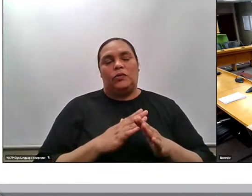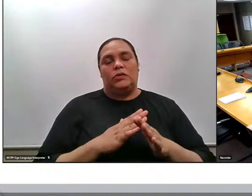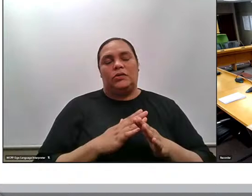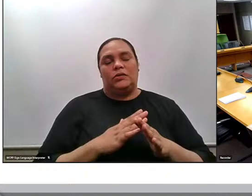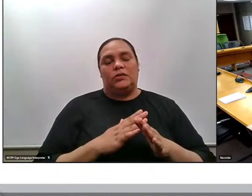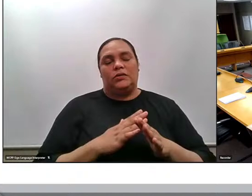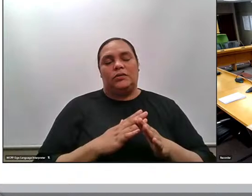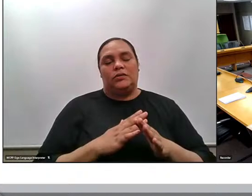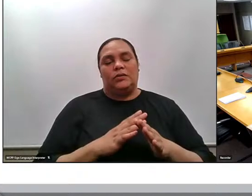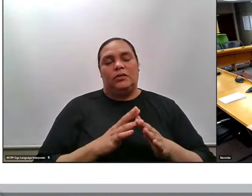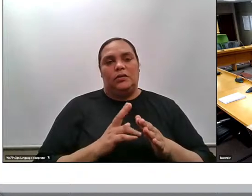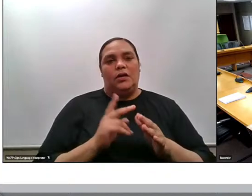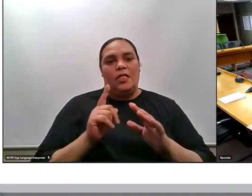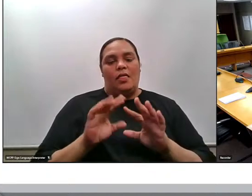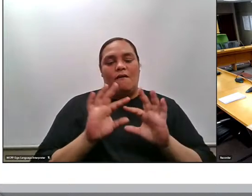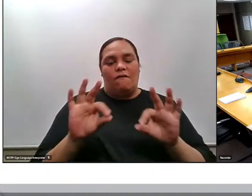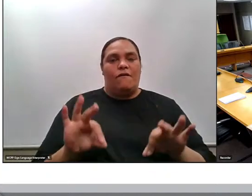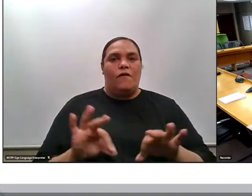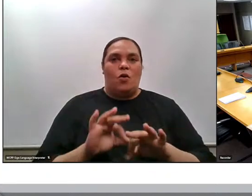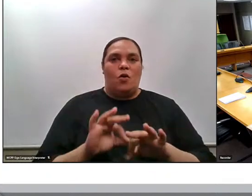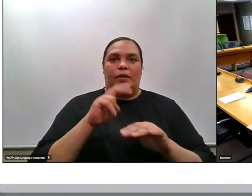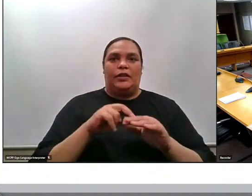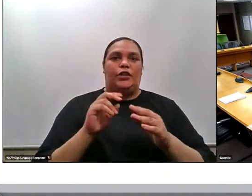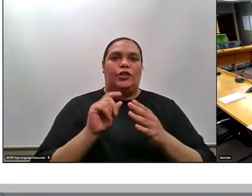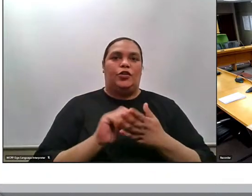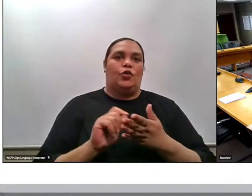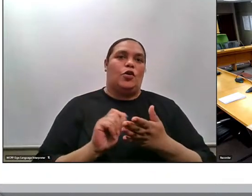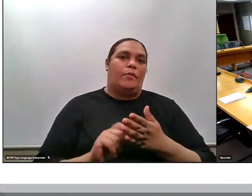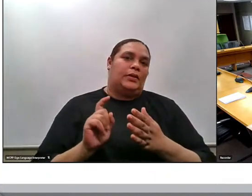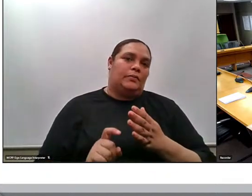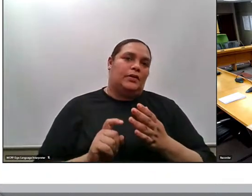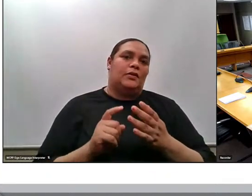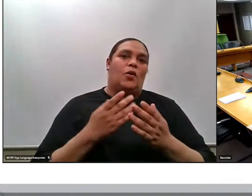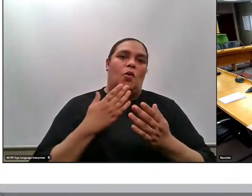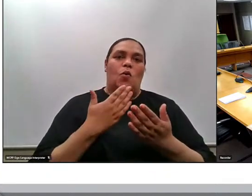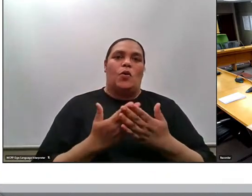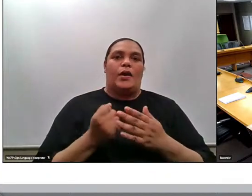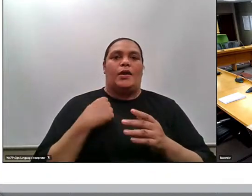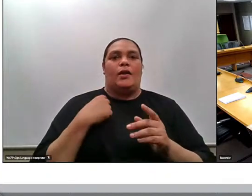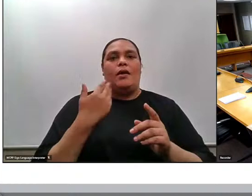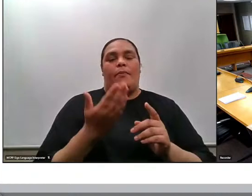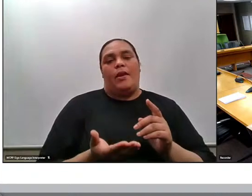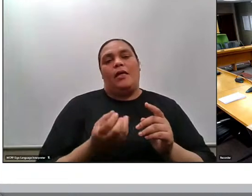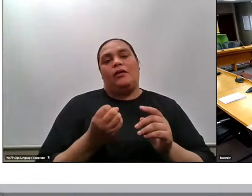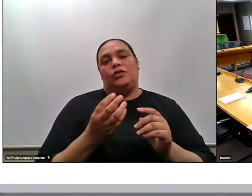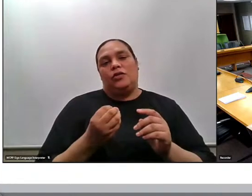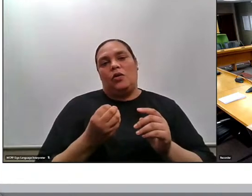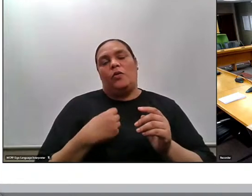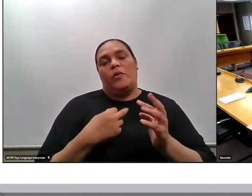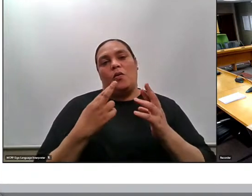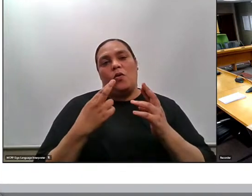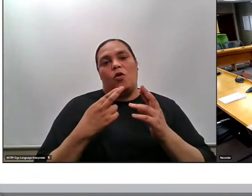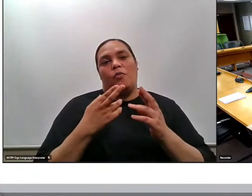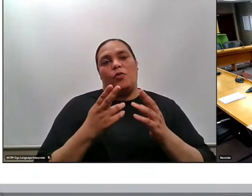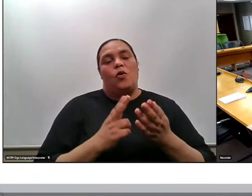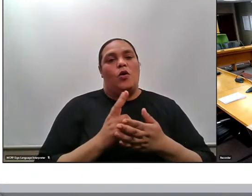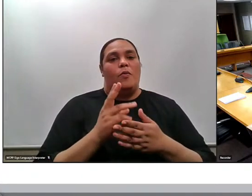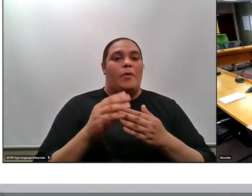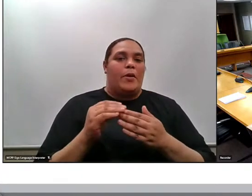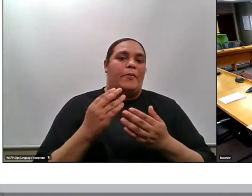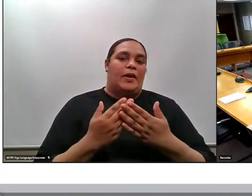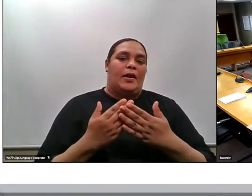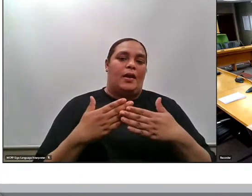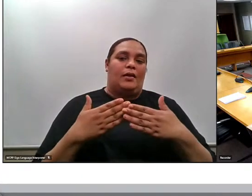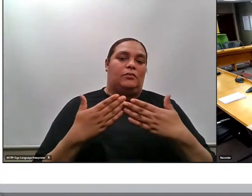onerous forms that people need to complete to be able to apply. So I hope the Honourable Nkondlo would be happy